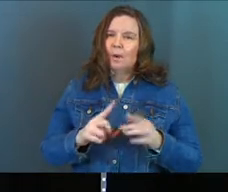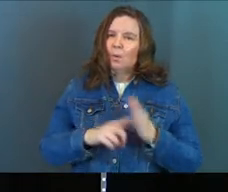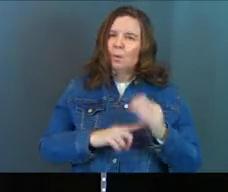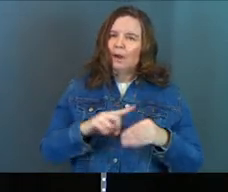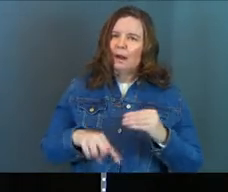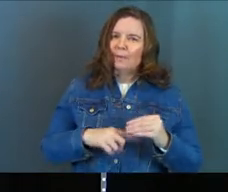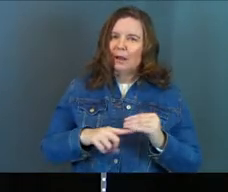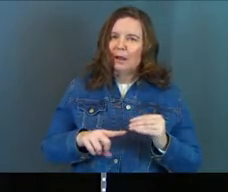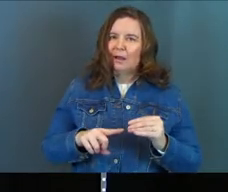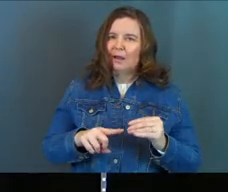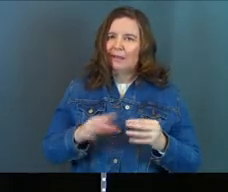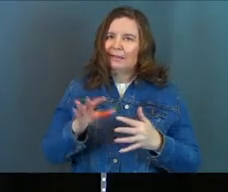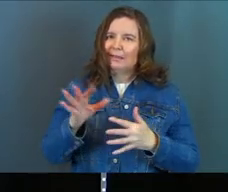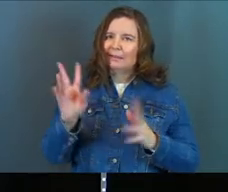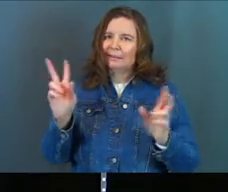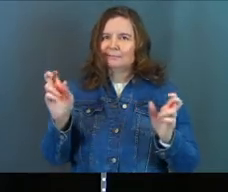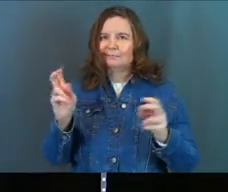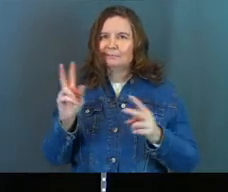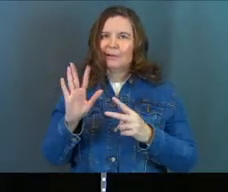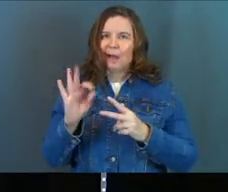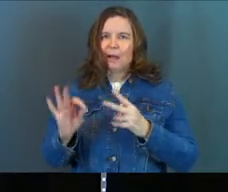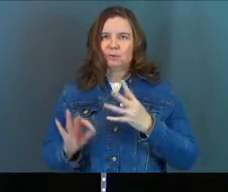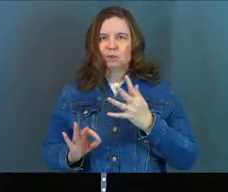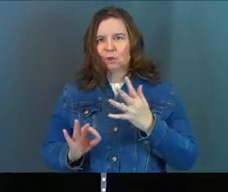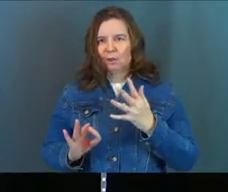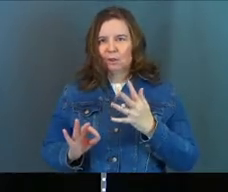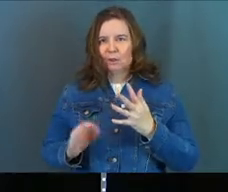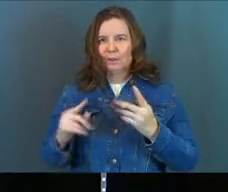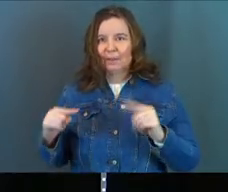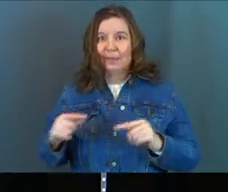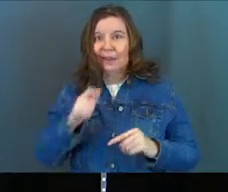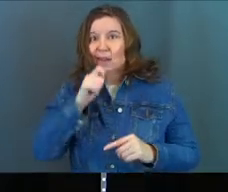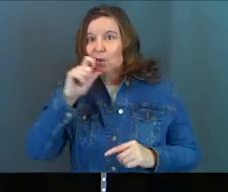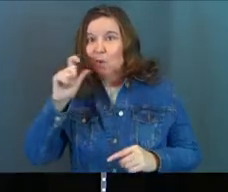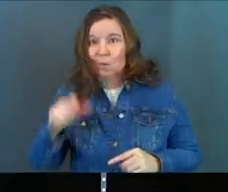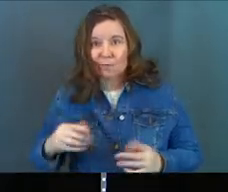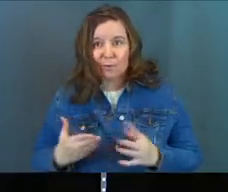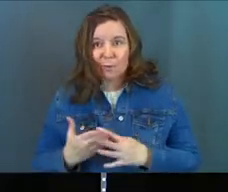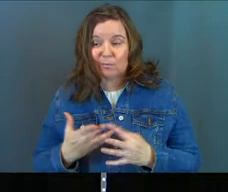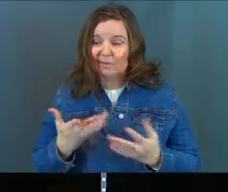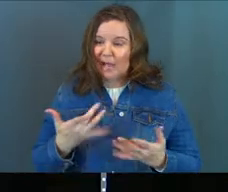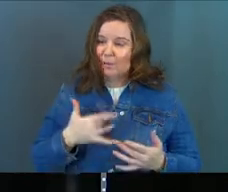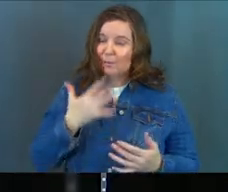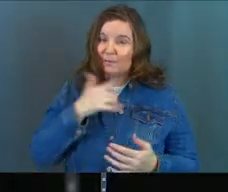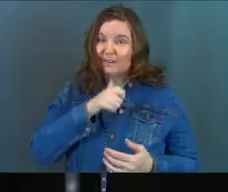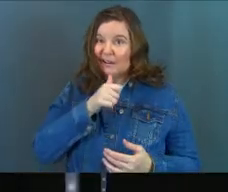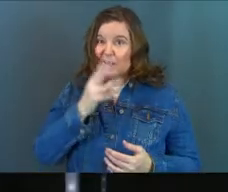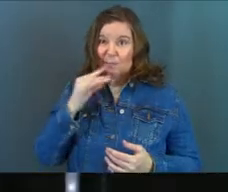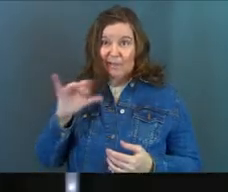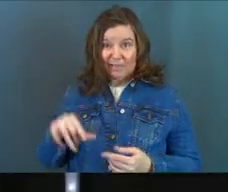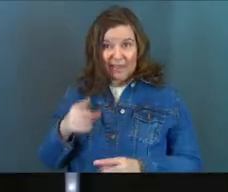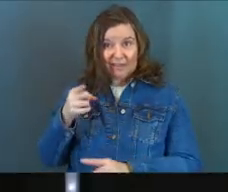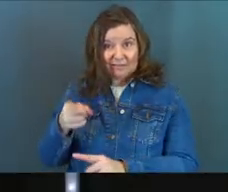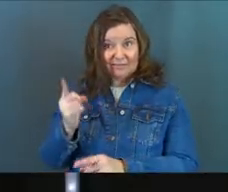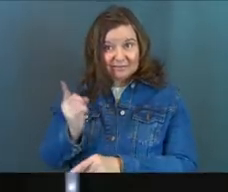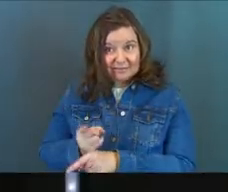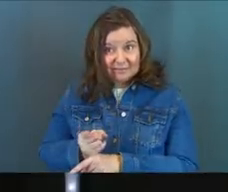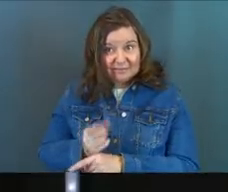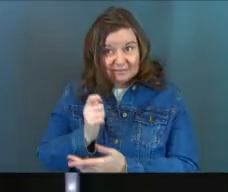what about the optional pain? I'd like to not do the optional pain. Amen?